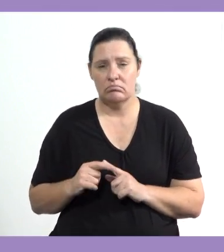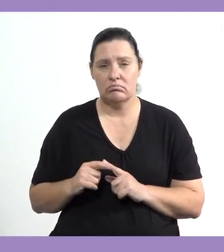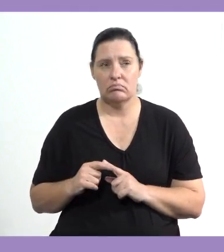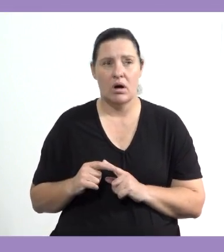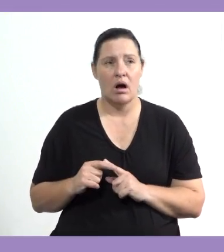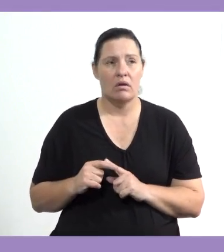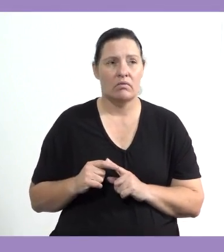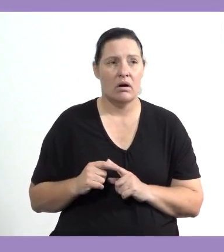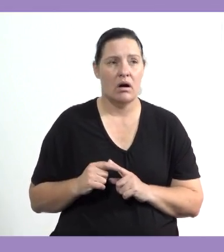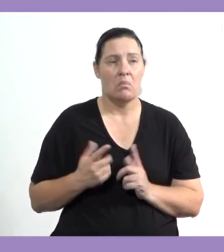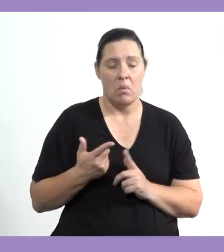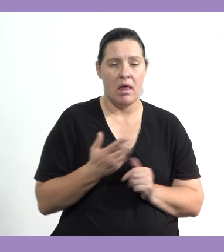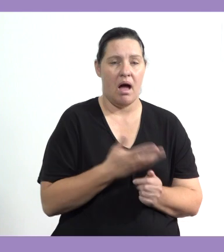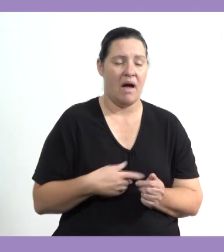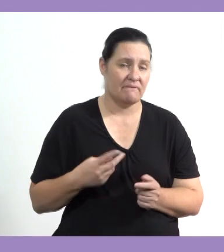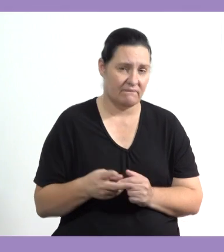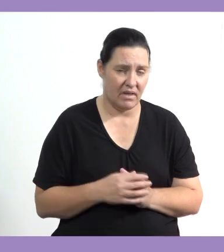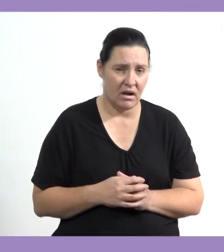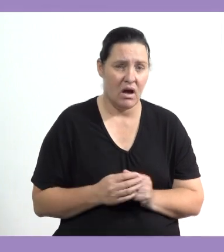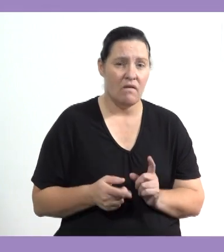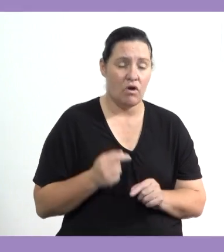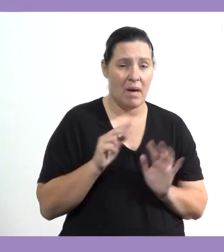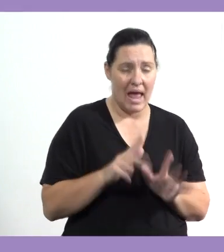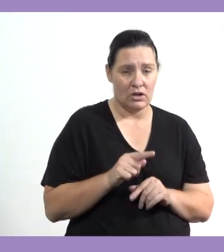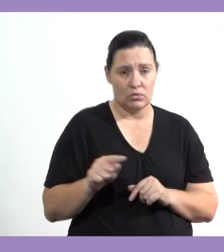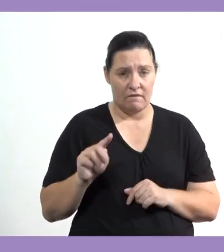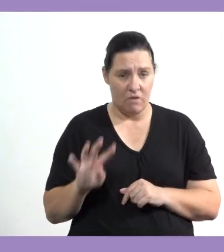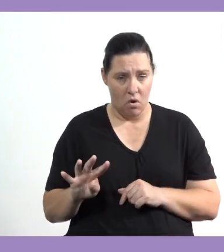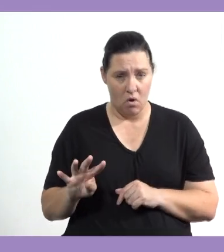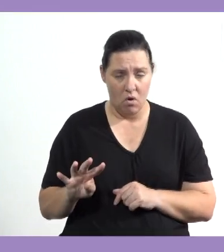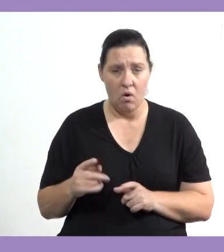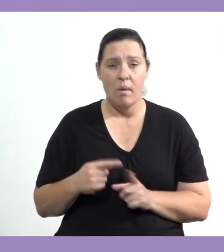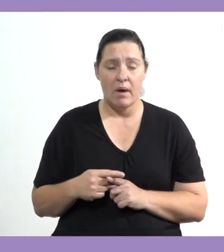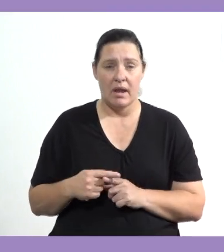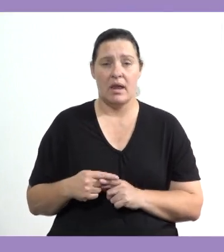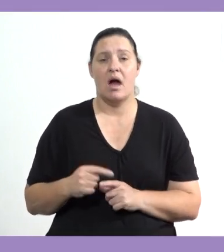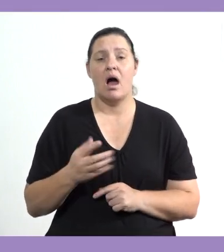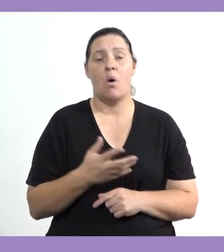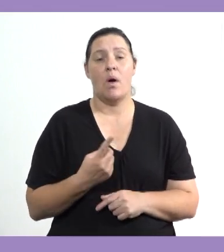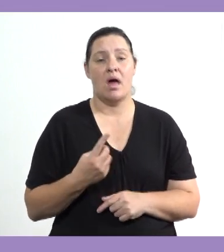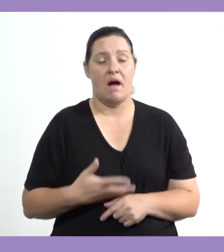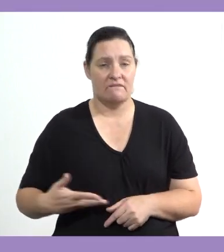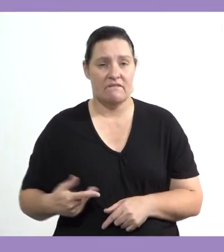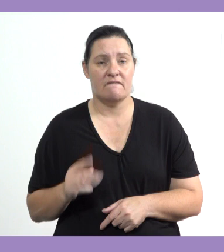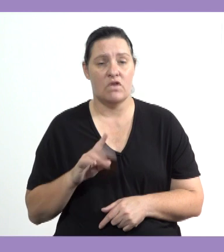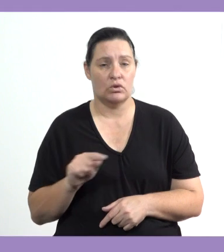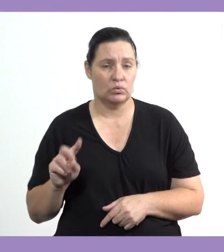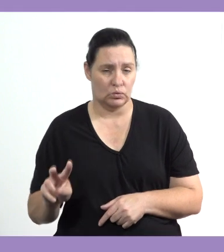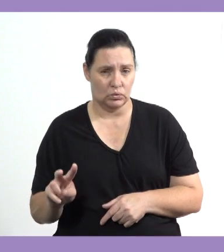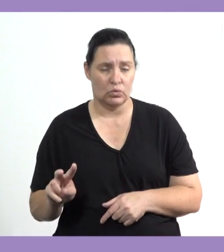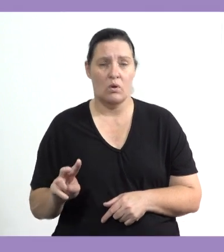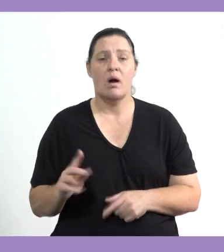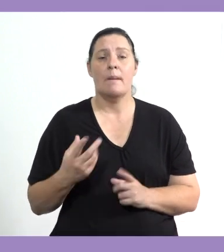by 1/2. Again, from 8 to 4, I am multiplying by 1/2. And from 4 to